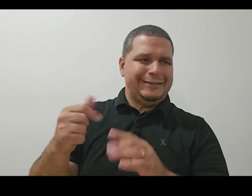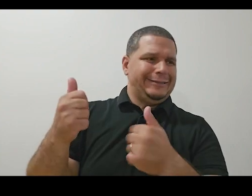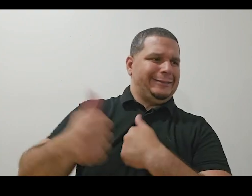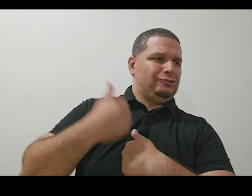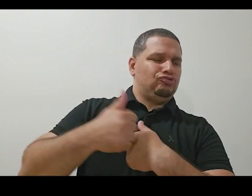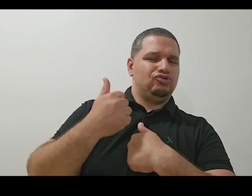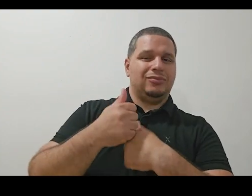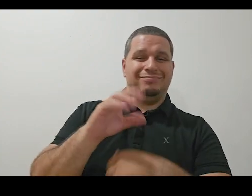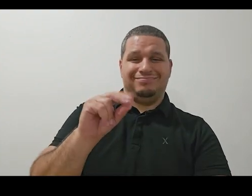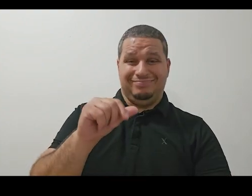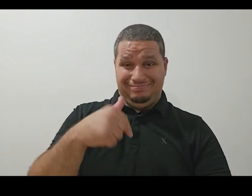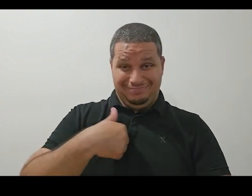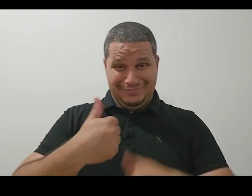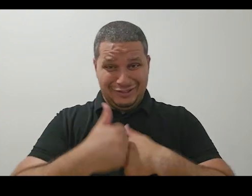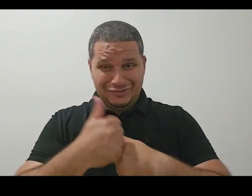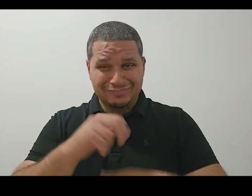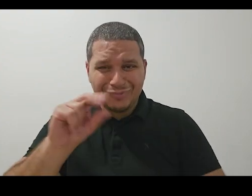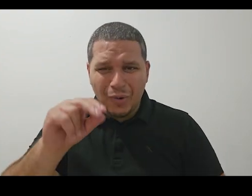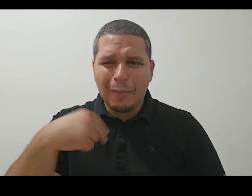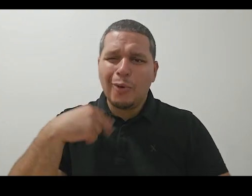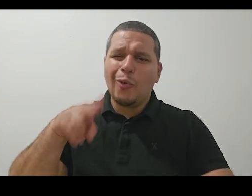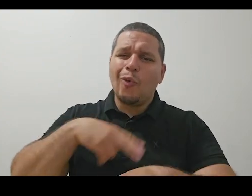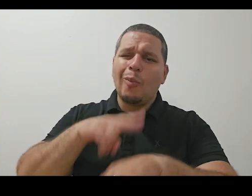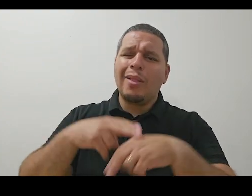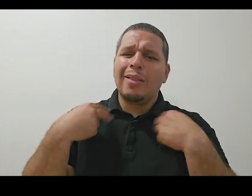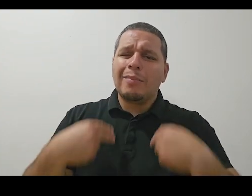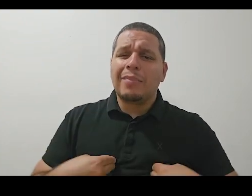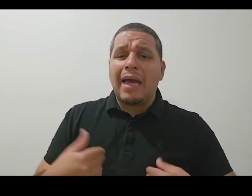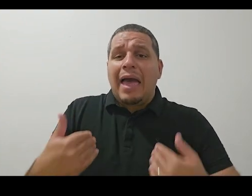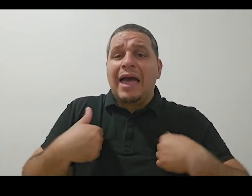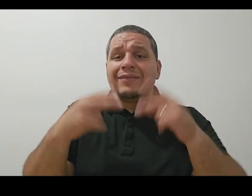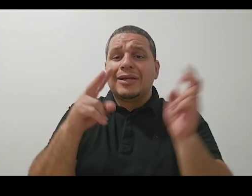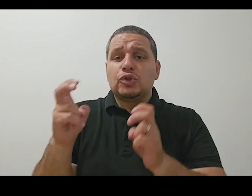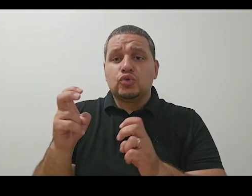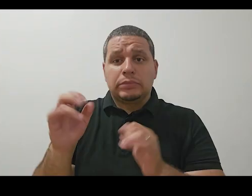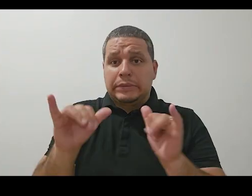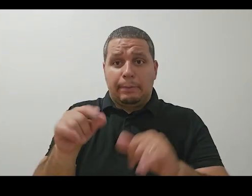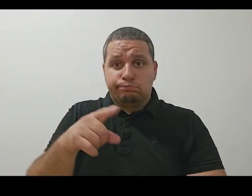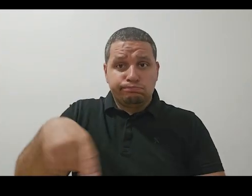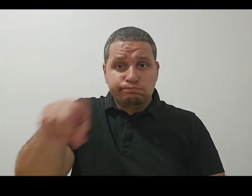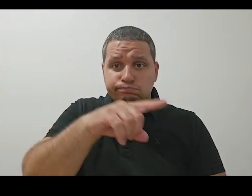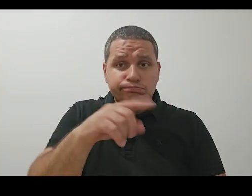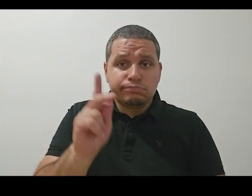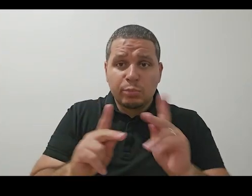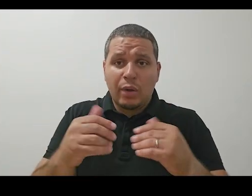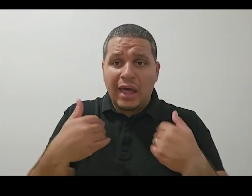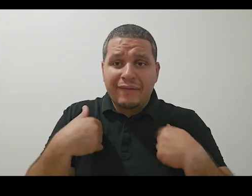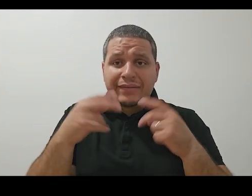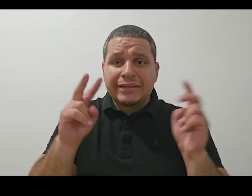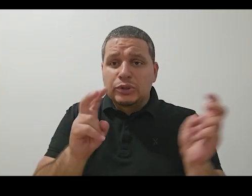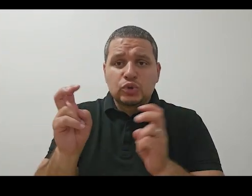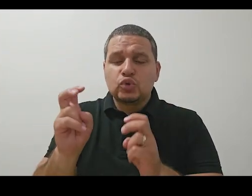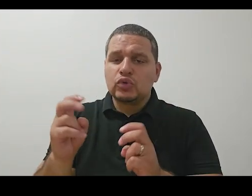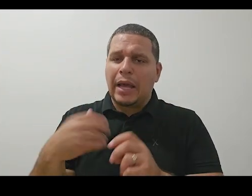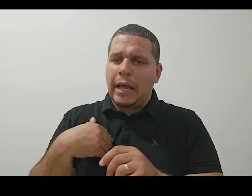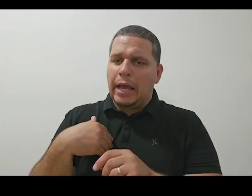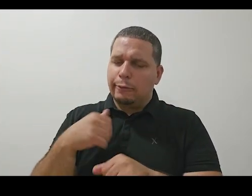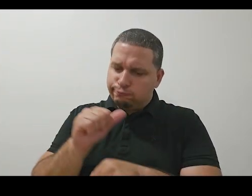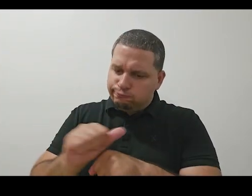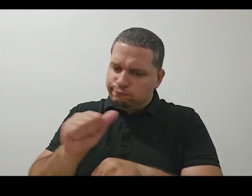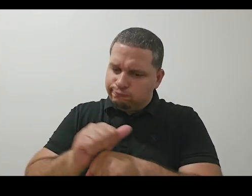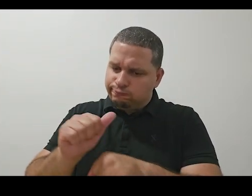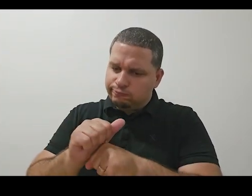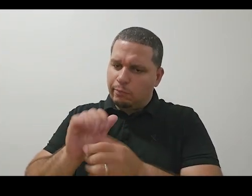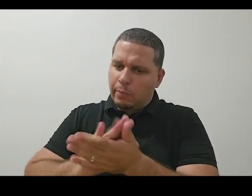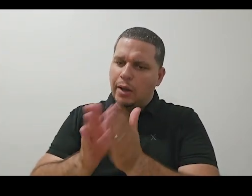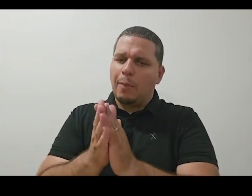fact, I know I'm not dangerous. I'm just a human being who has issues, just like anybody has issues. and I'm working to normalize it and to